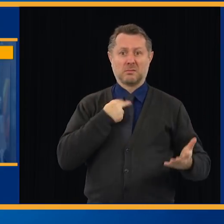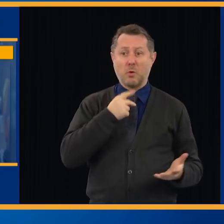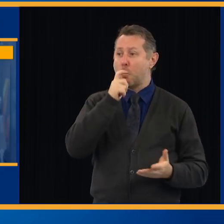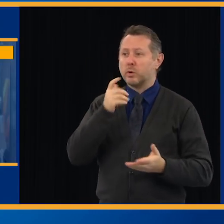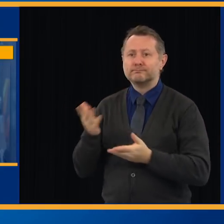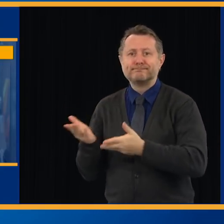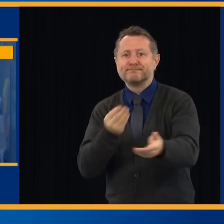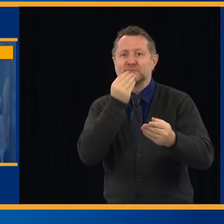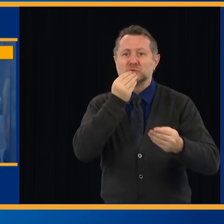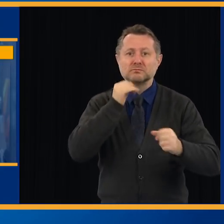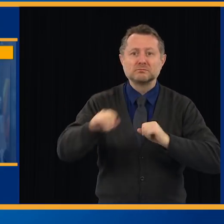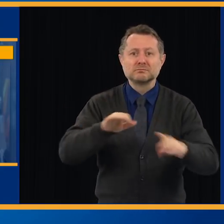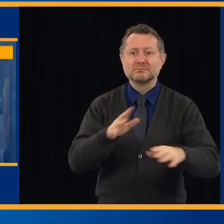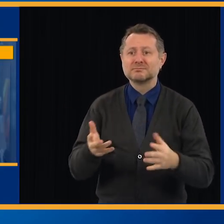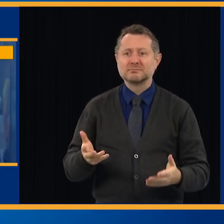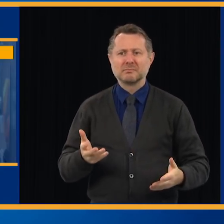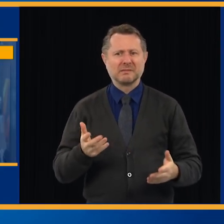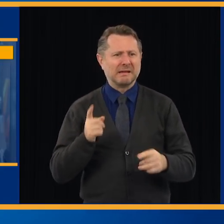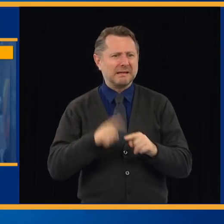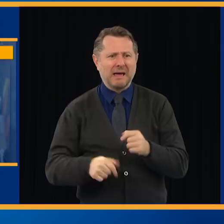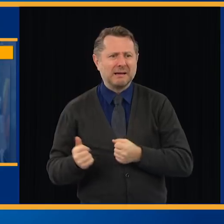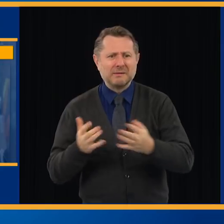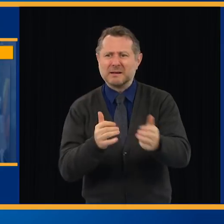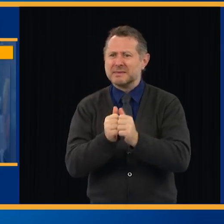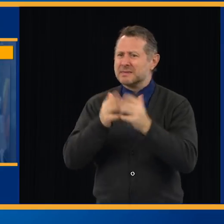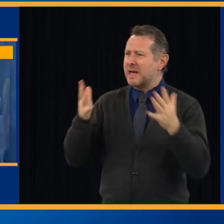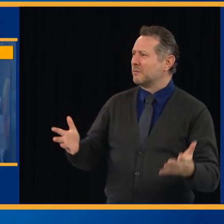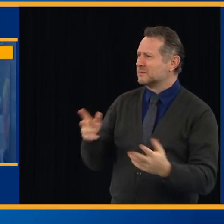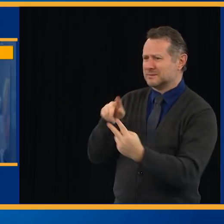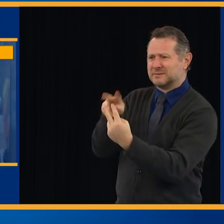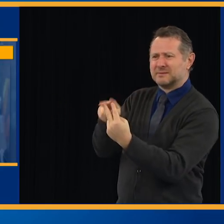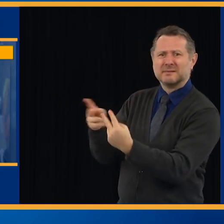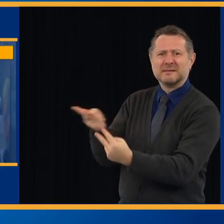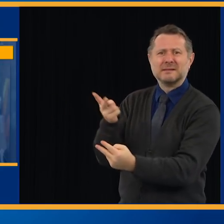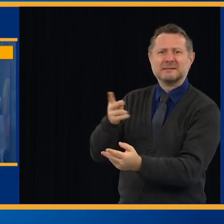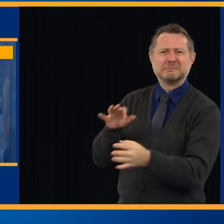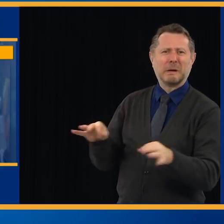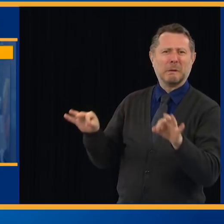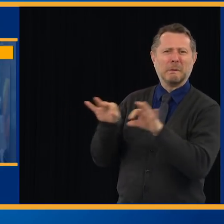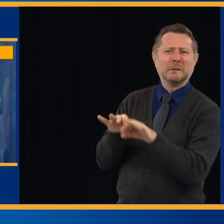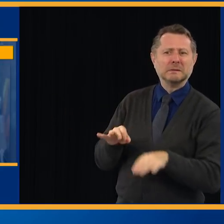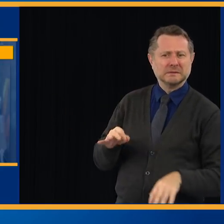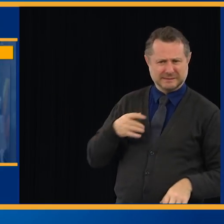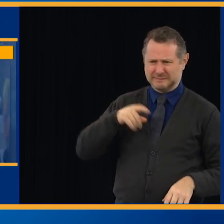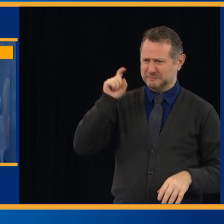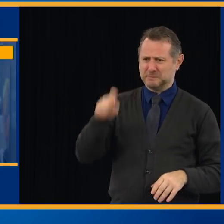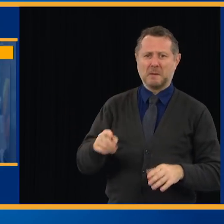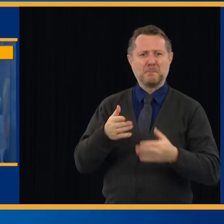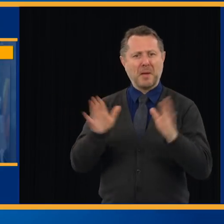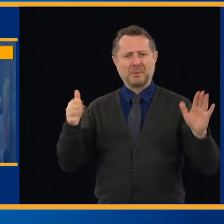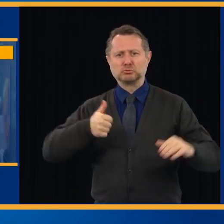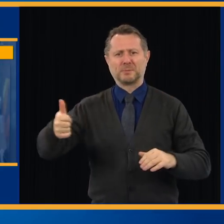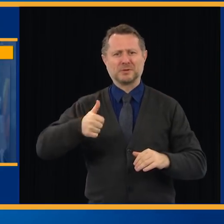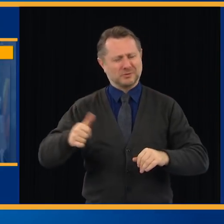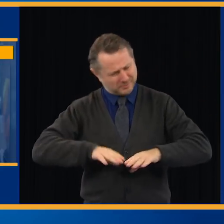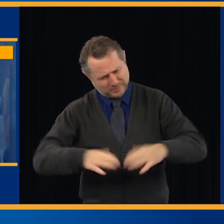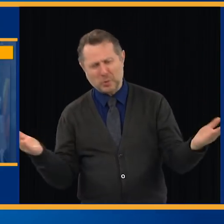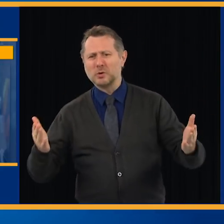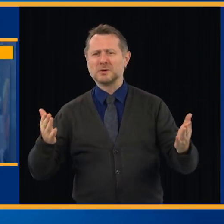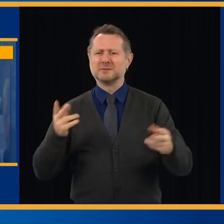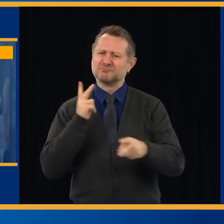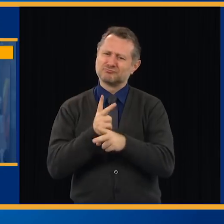on your telephone. So we need that public transportation to transport the essential